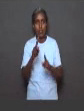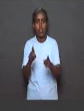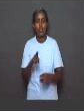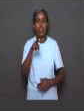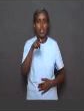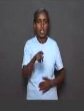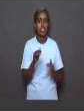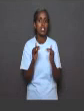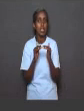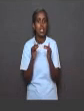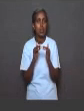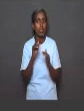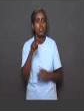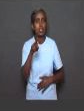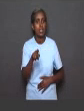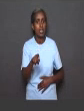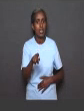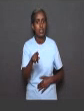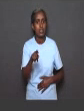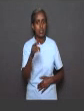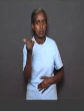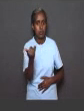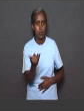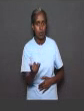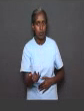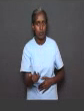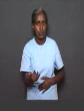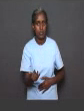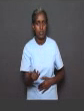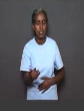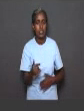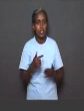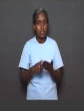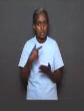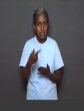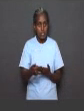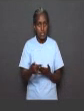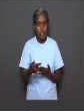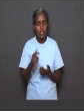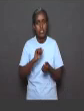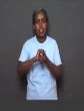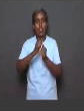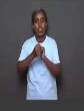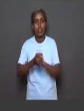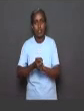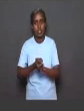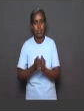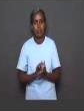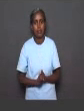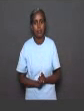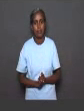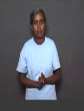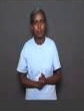f of x equals x is drawn, then the